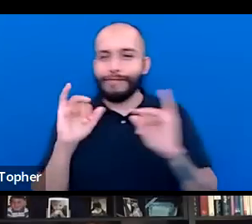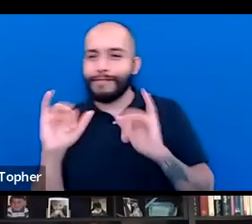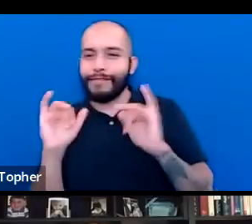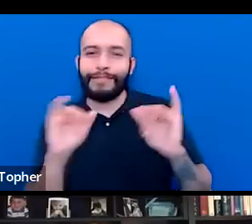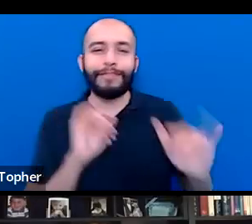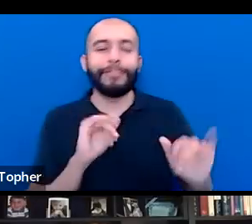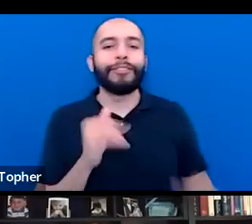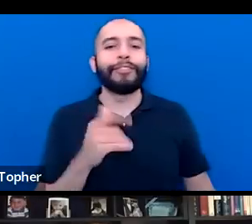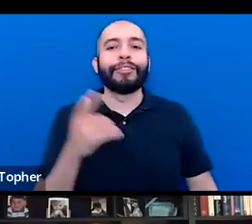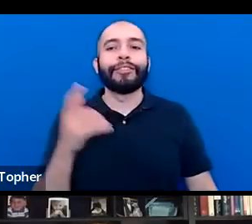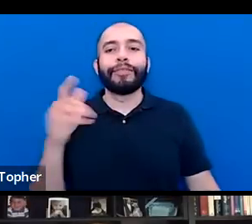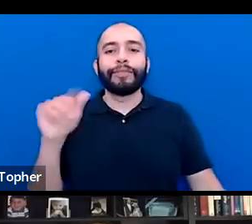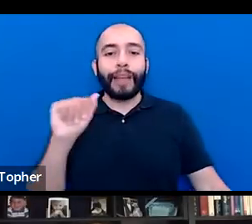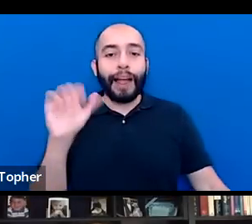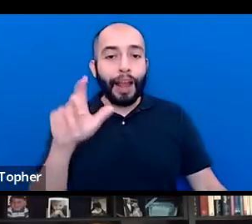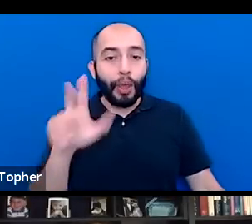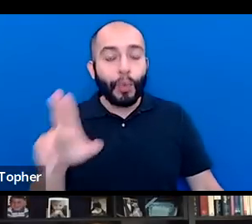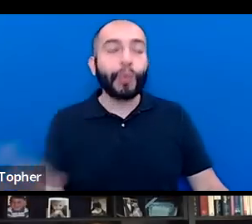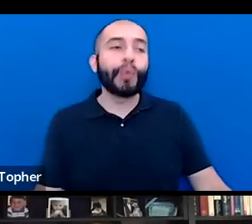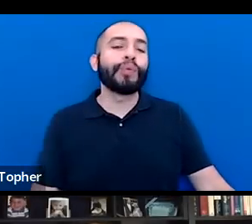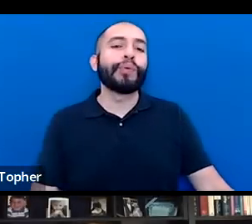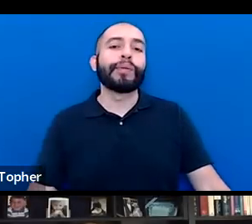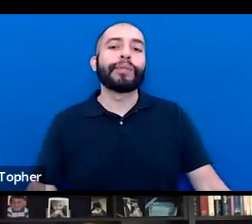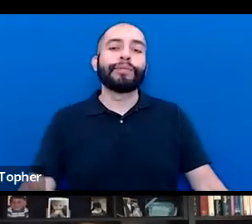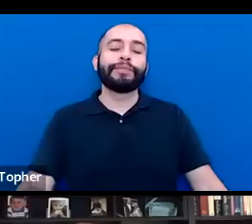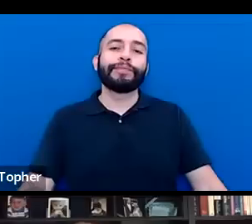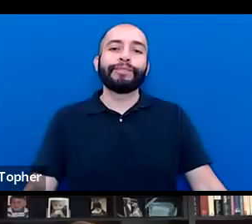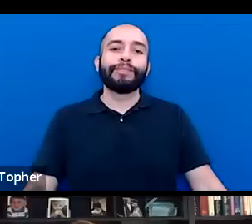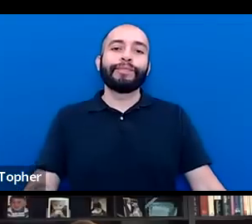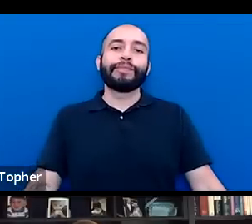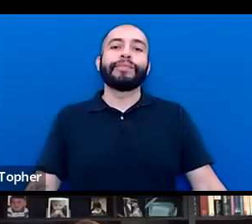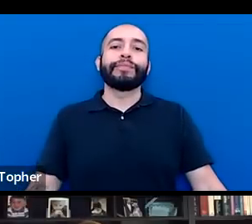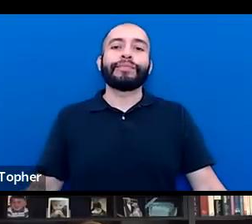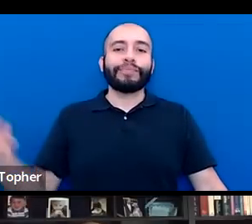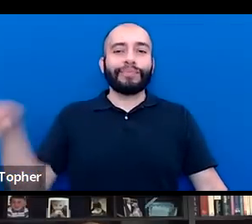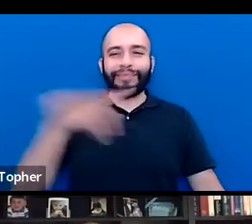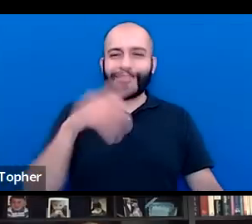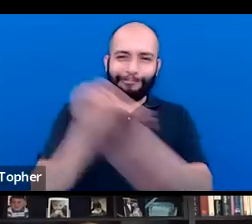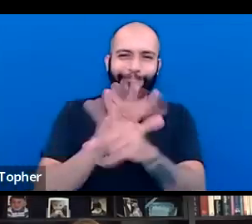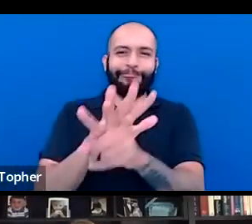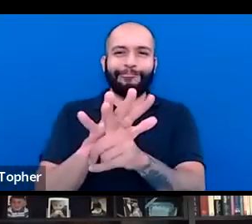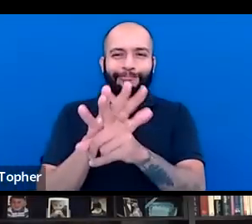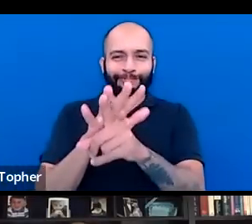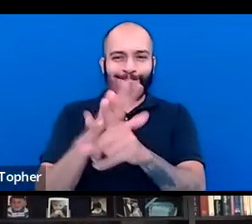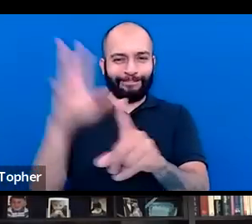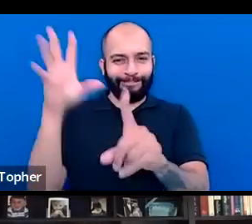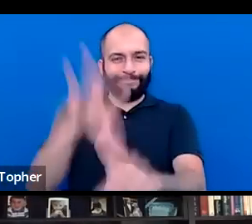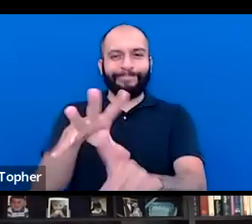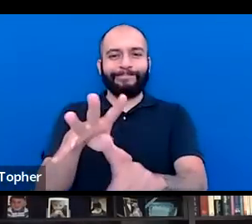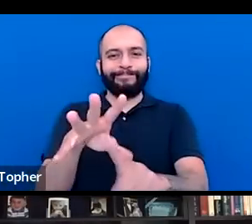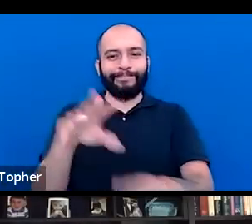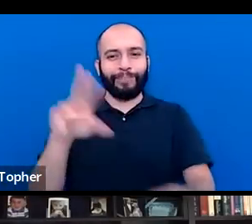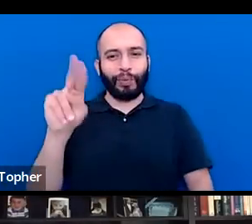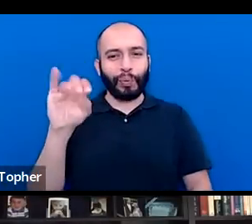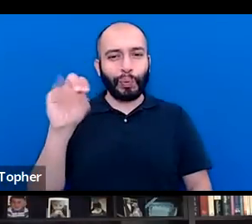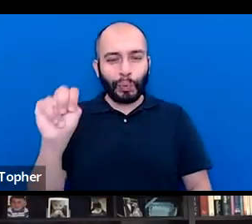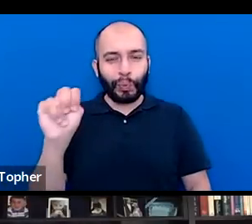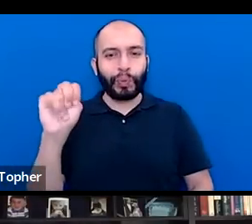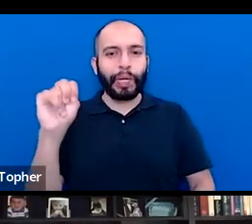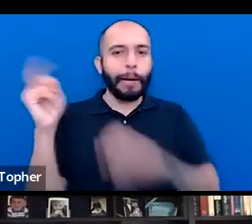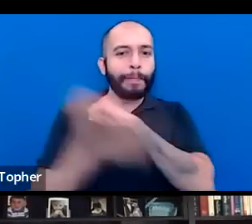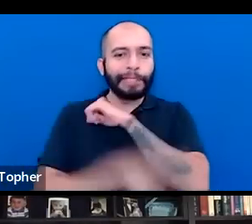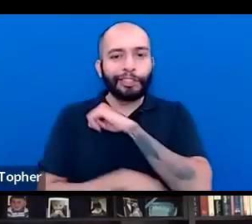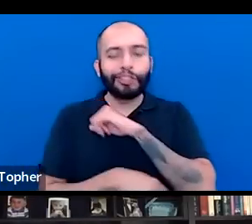union busting and everything that, you know, people are seeing on the Starbucks Workers United Twitter, people are more prepared to fight. So I think that, you know,